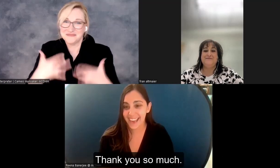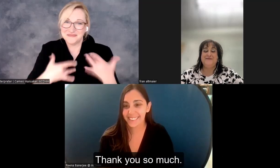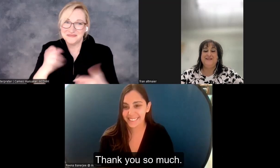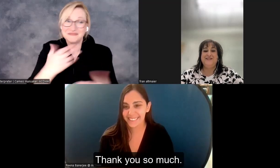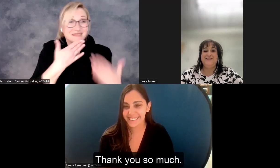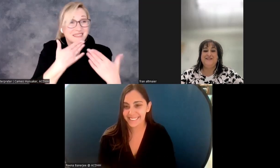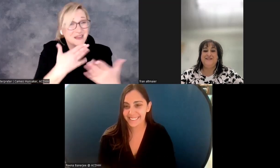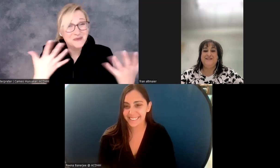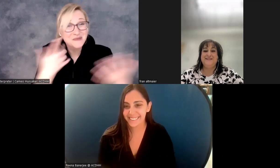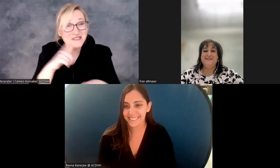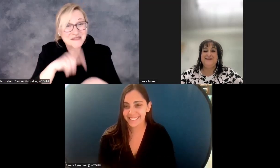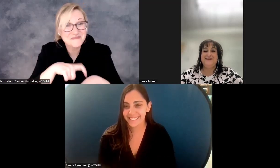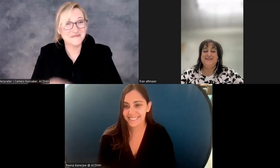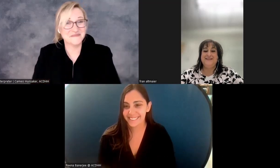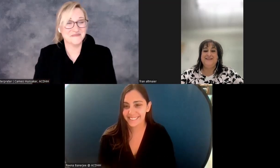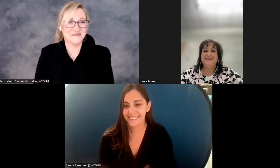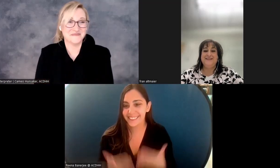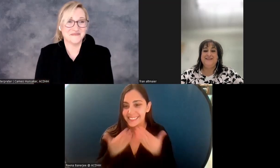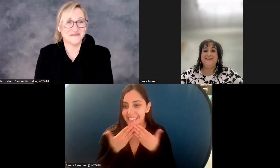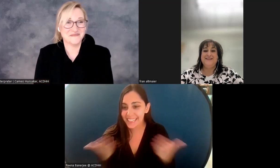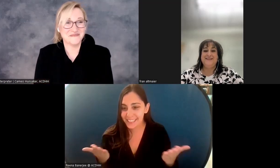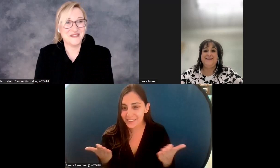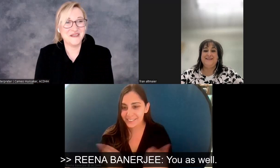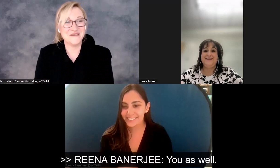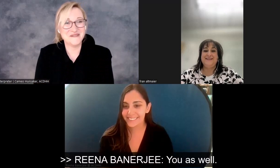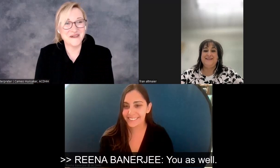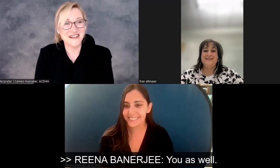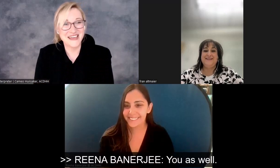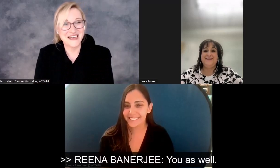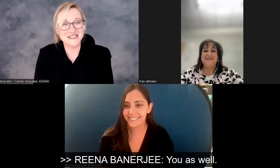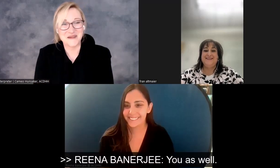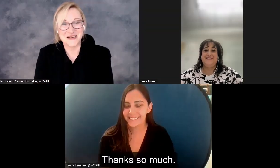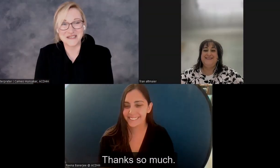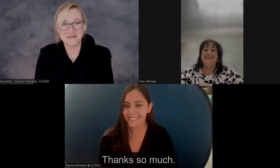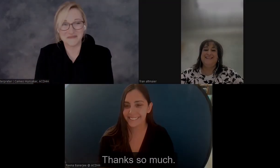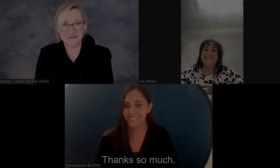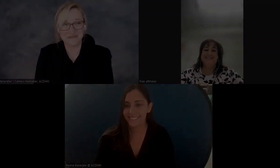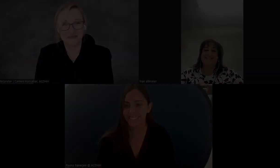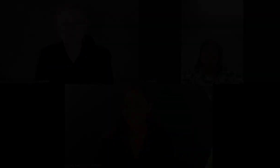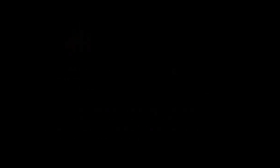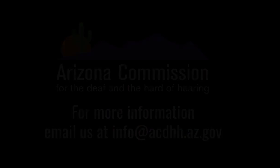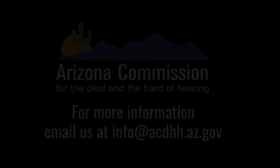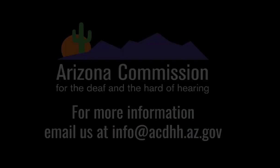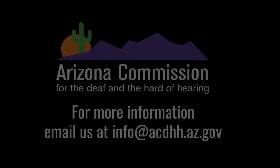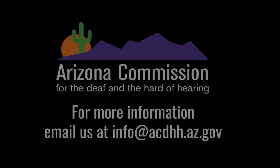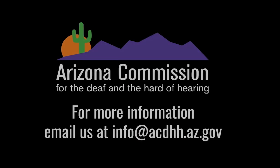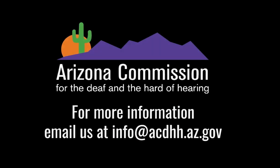Thank you so much. You as well. Thanks so much. Thanks.